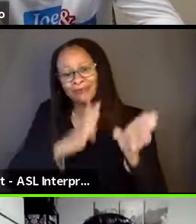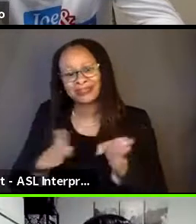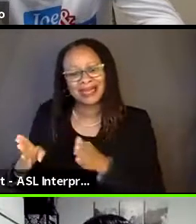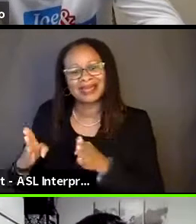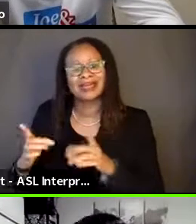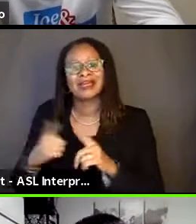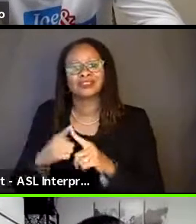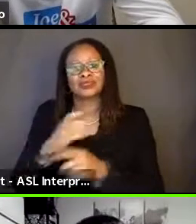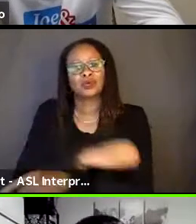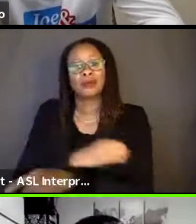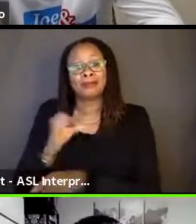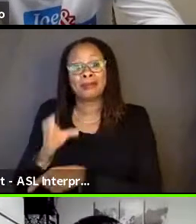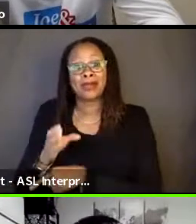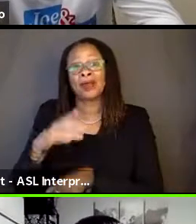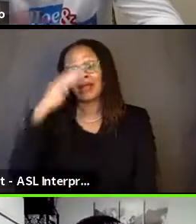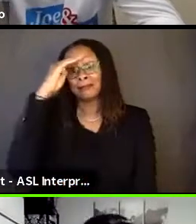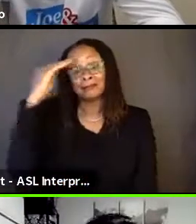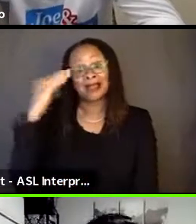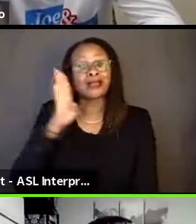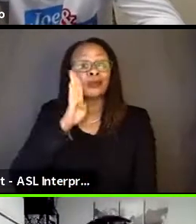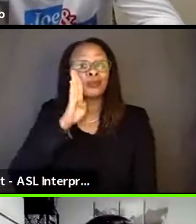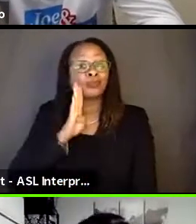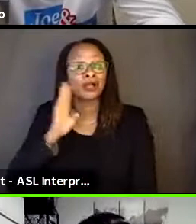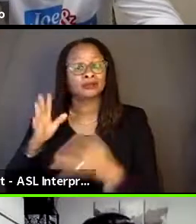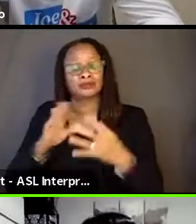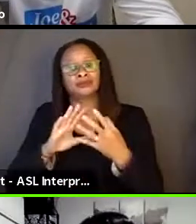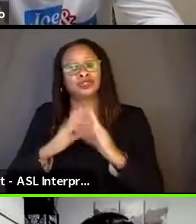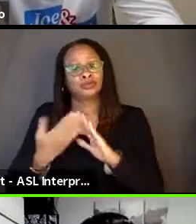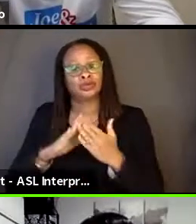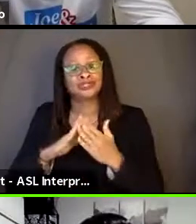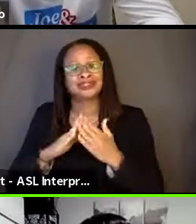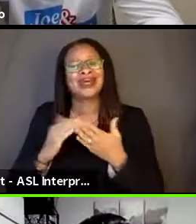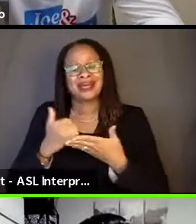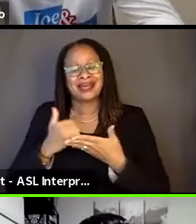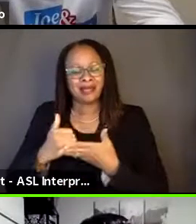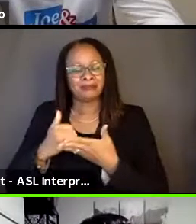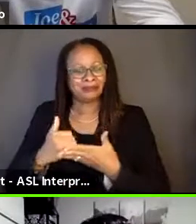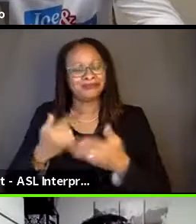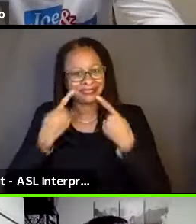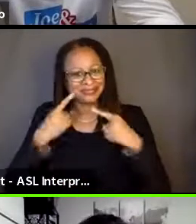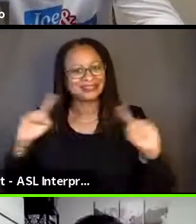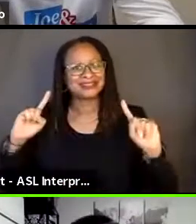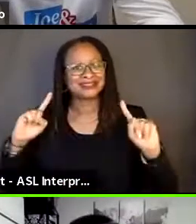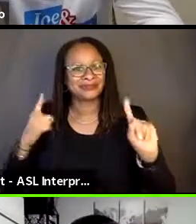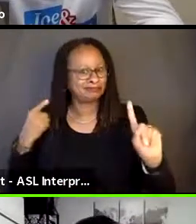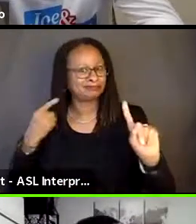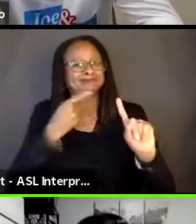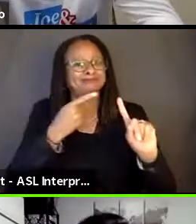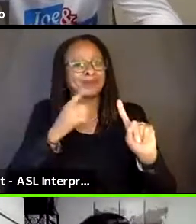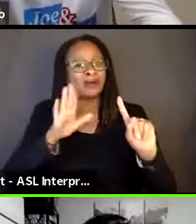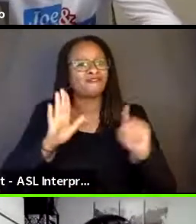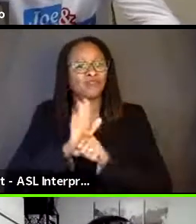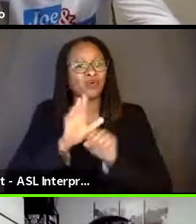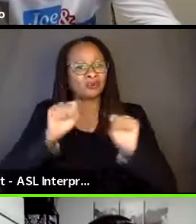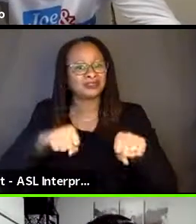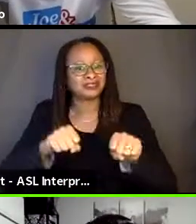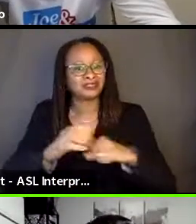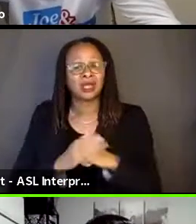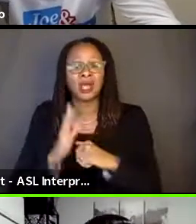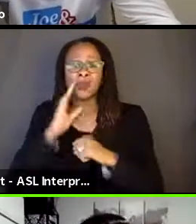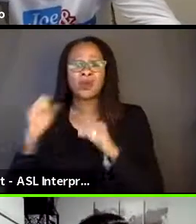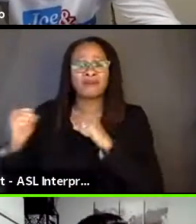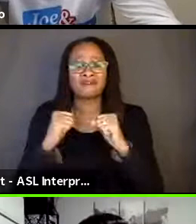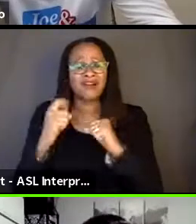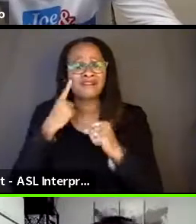to empower Black and Brown communities and help them reach their full potential. He will fight for the success of our